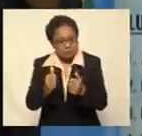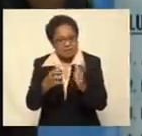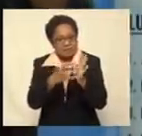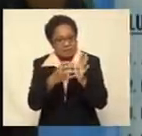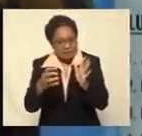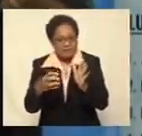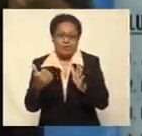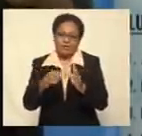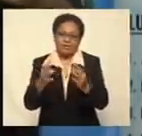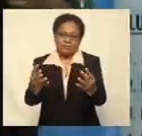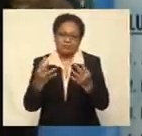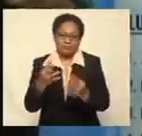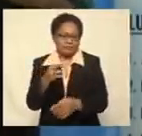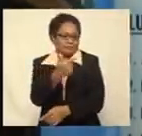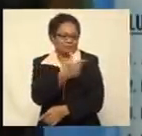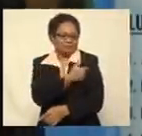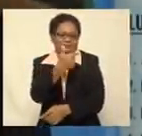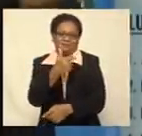be protected.